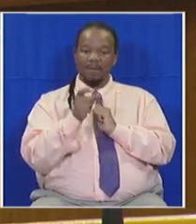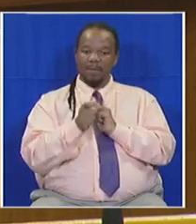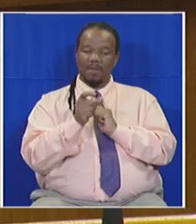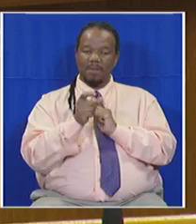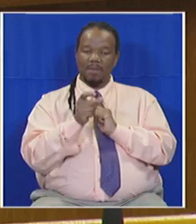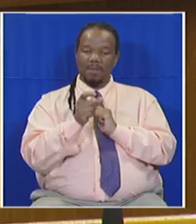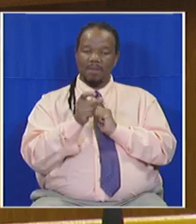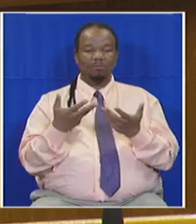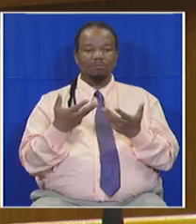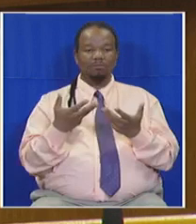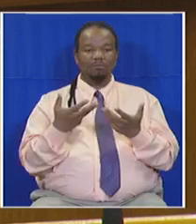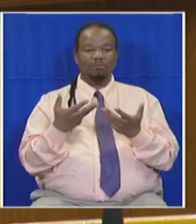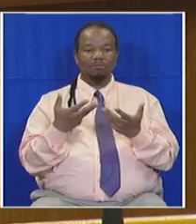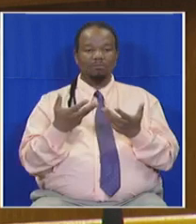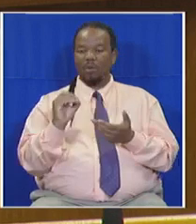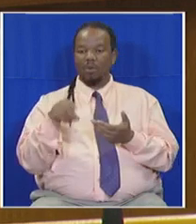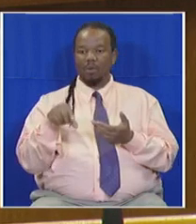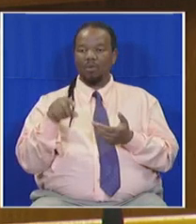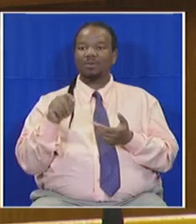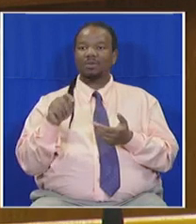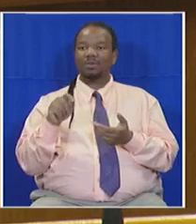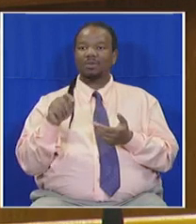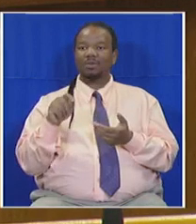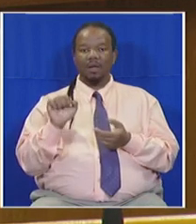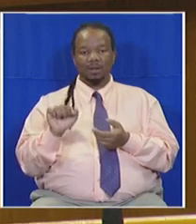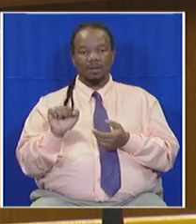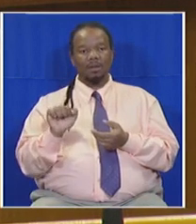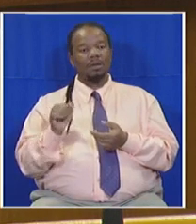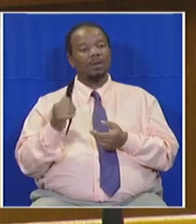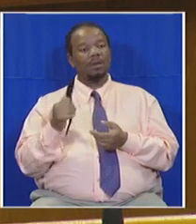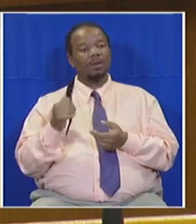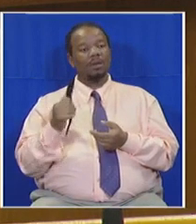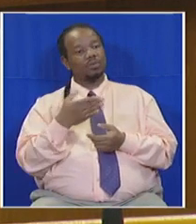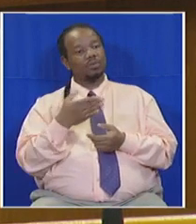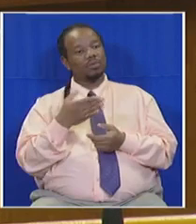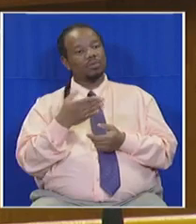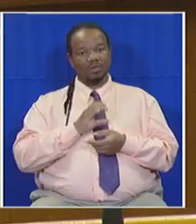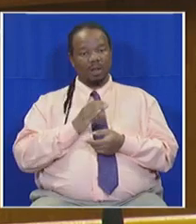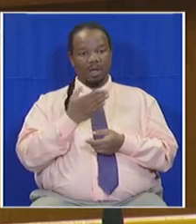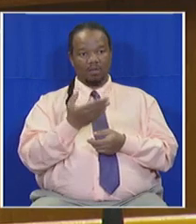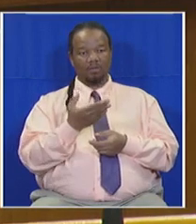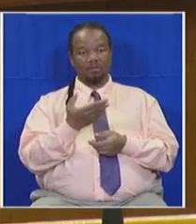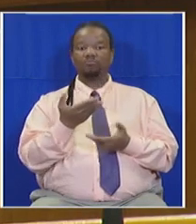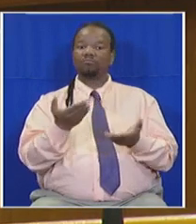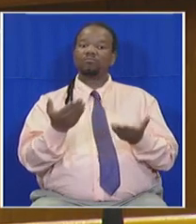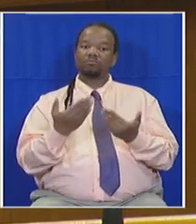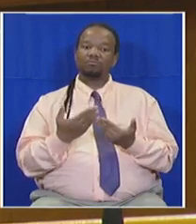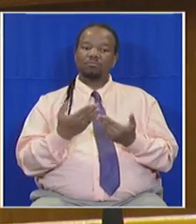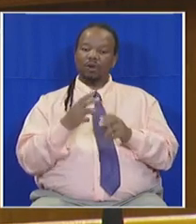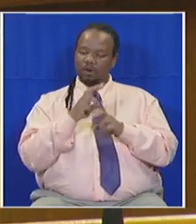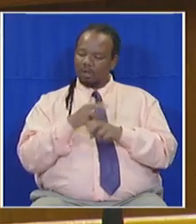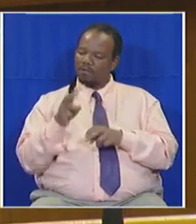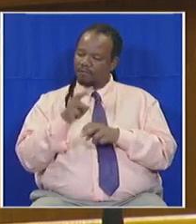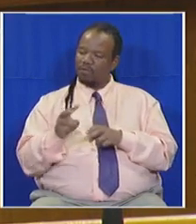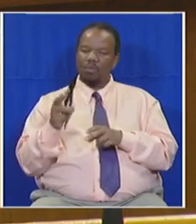as COCTA, we welcome the review of public office bearers' remuneration, which is currently taking place, and we